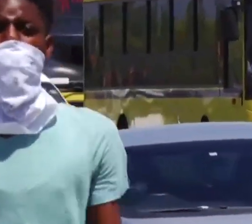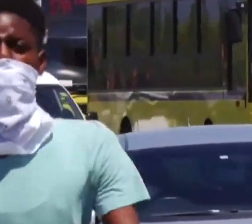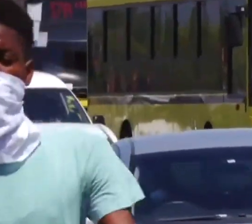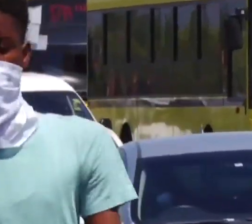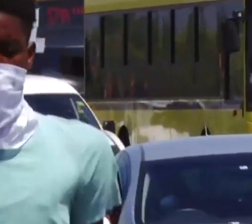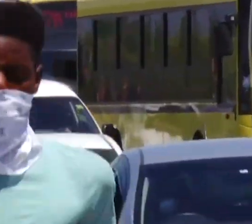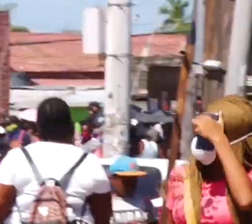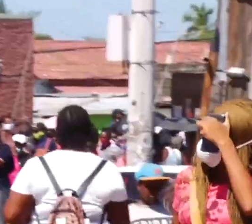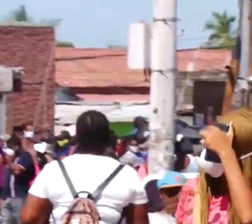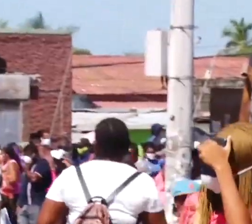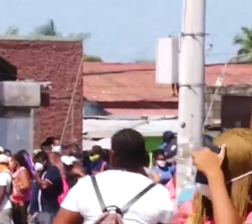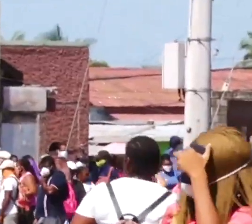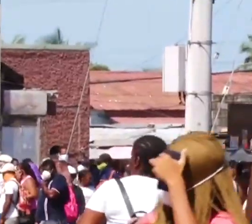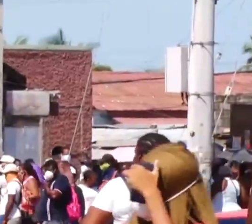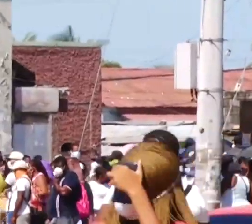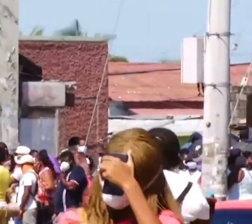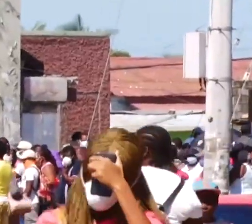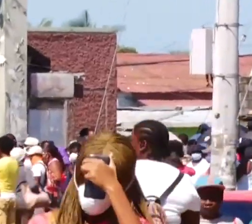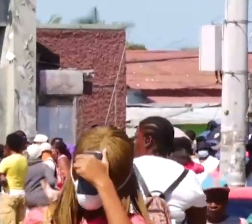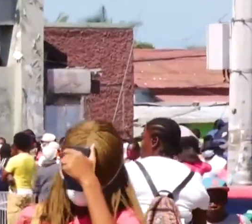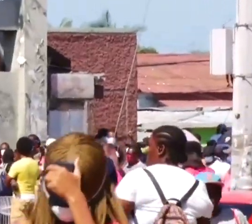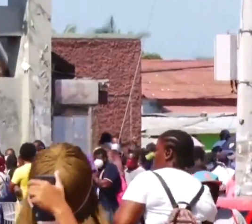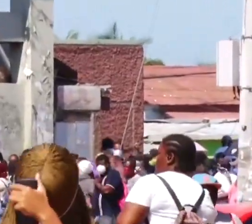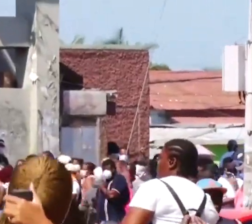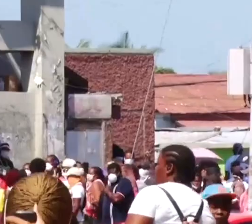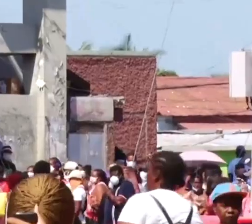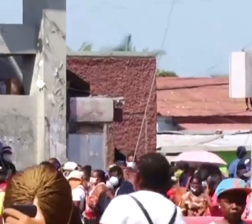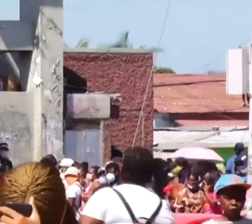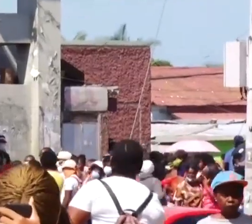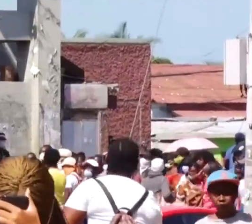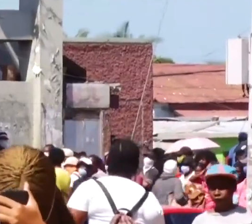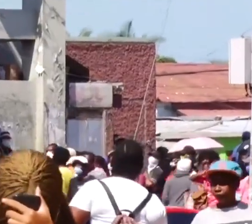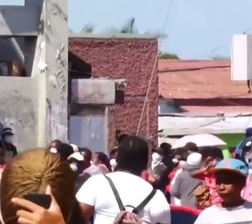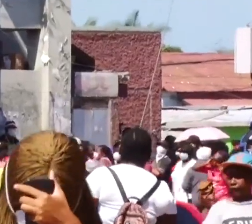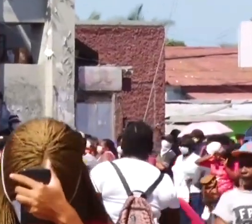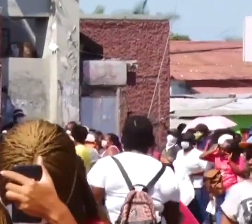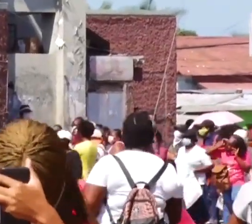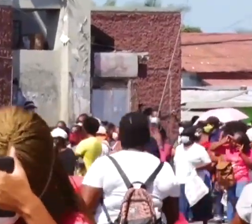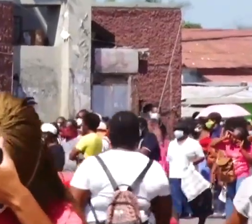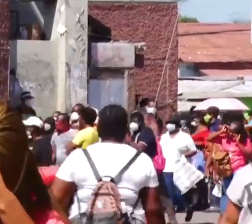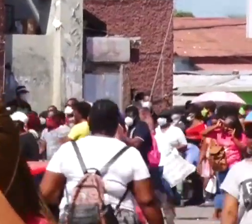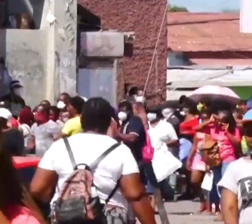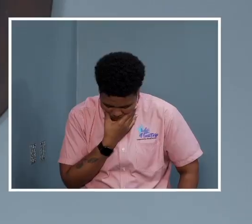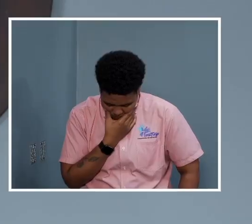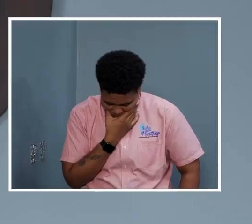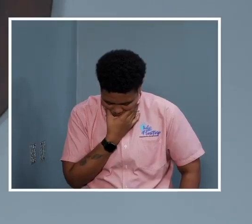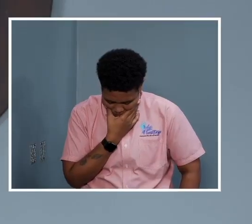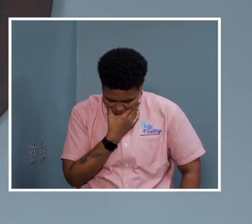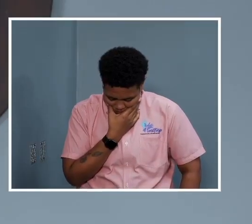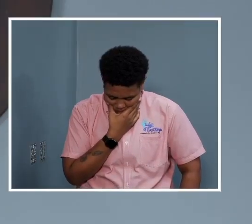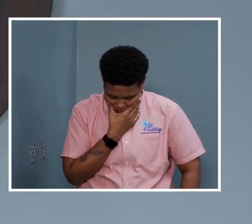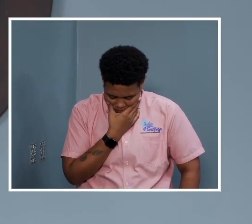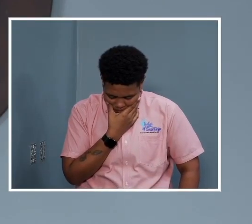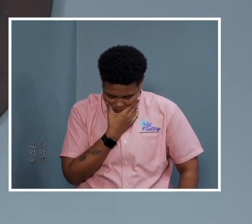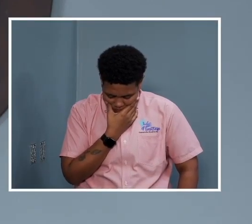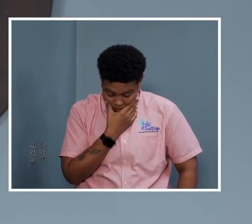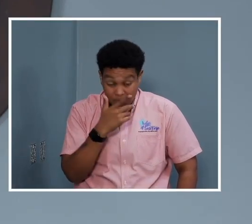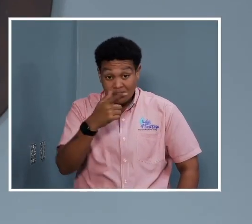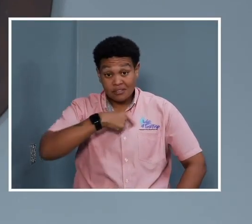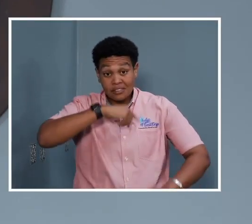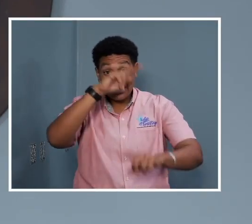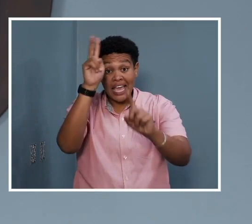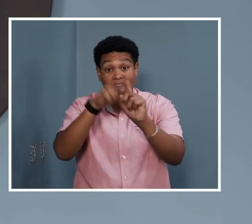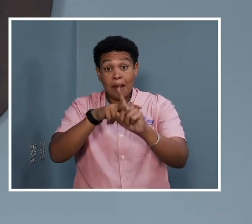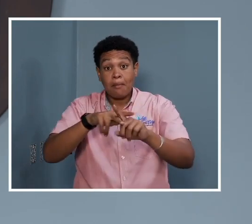at least a 1 day per week lockdown if the cases show no signs of slowing. A no movement day.